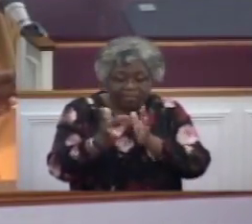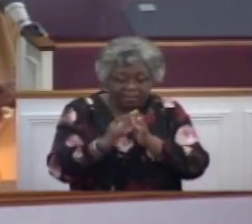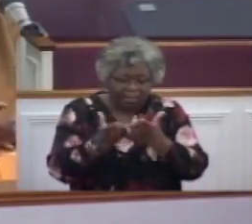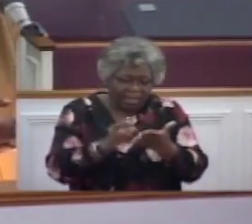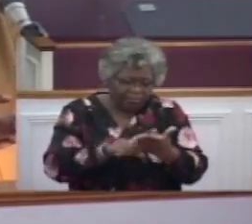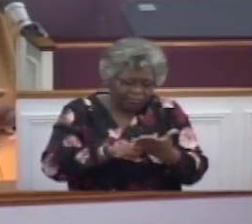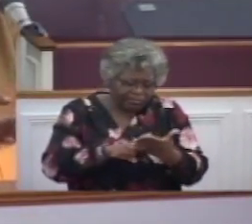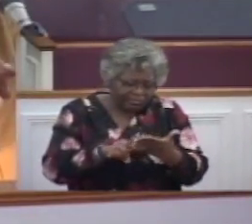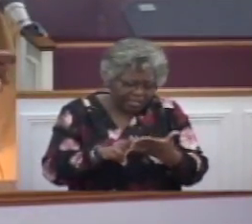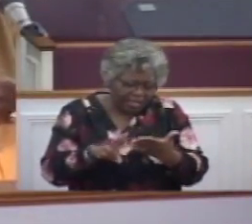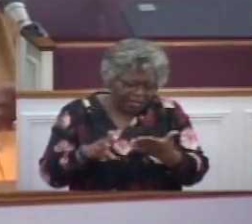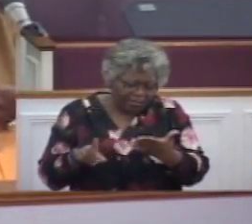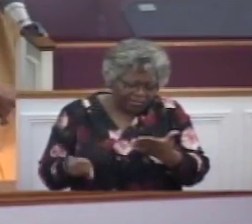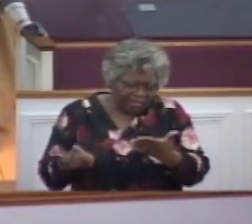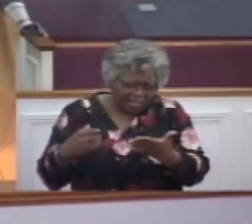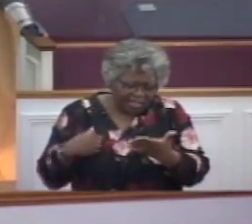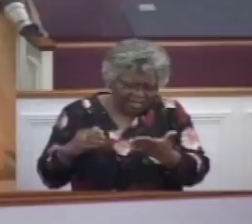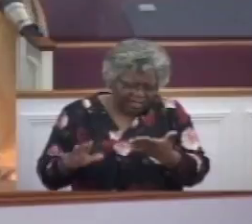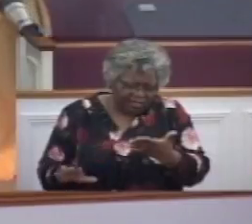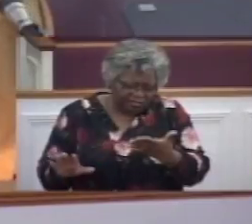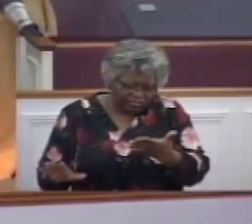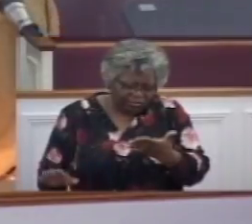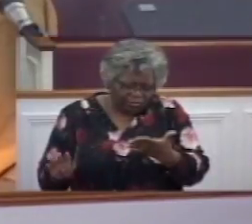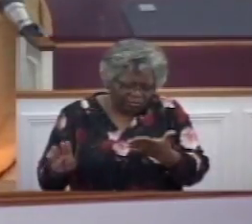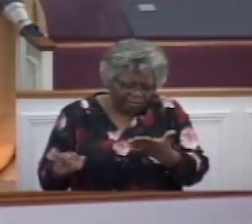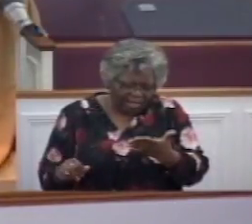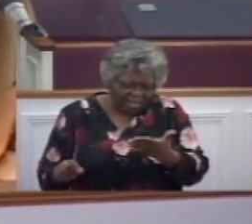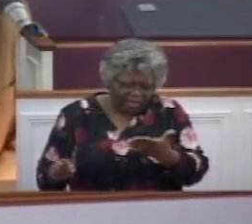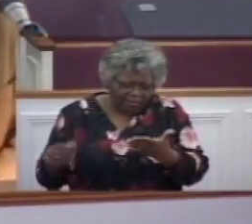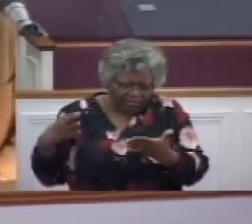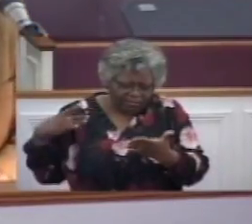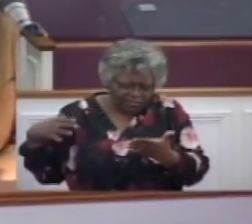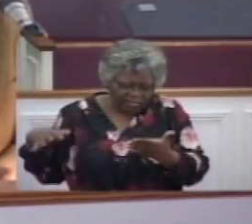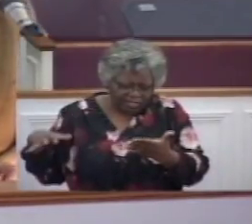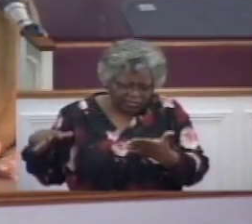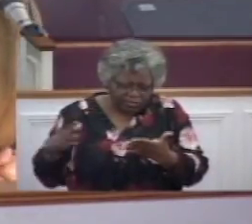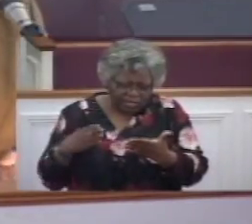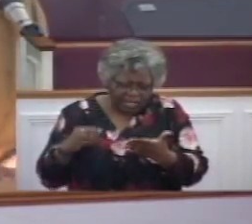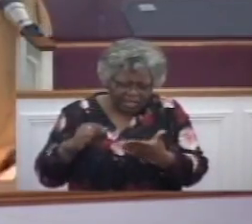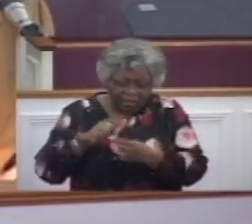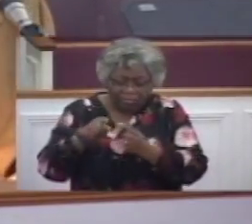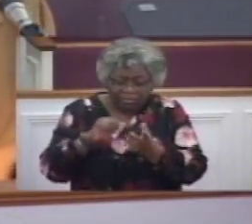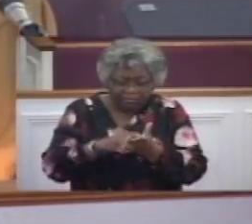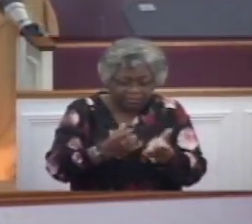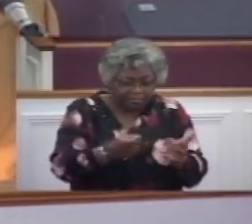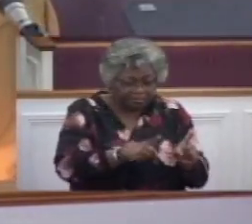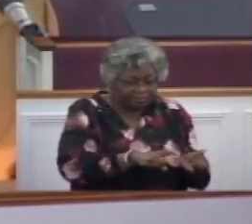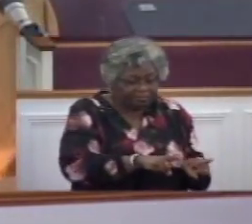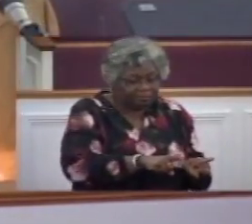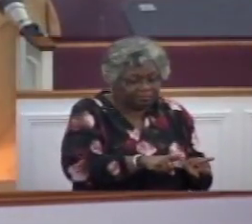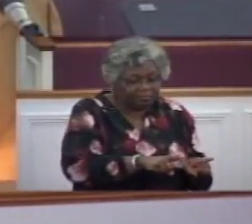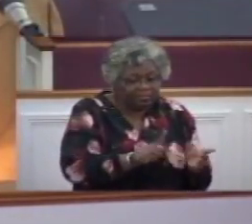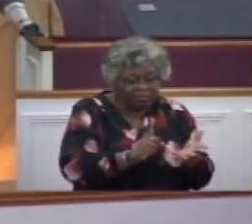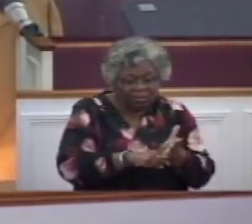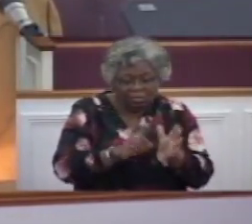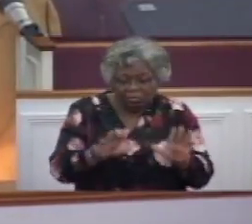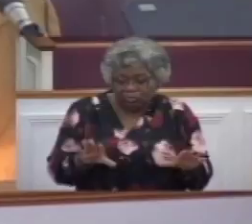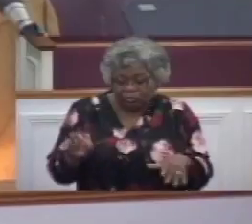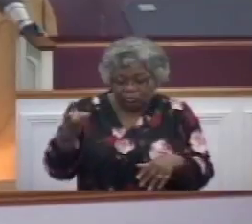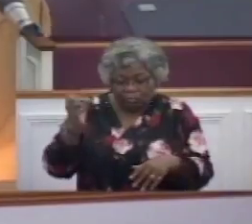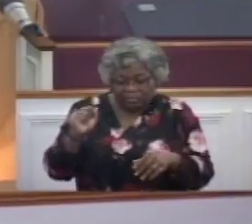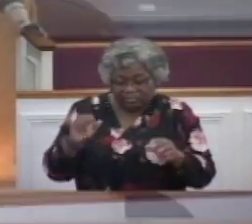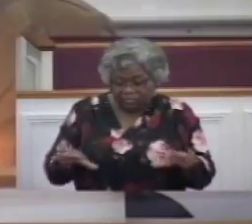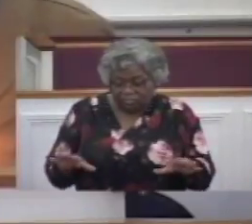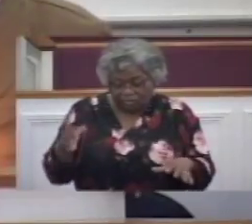said that they had children by them. And when they had those children were